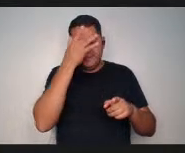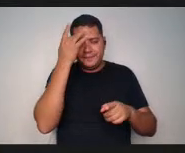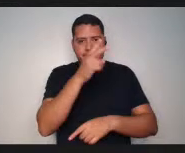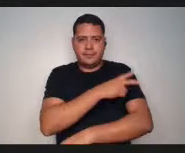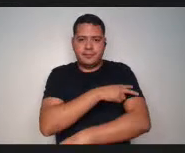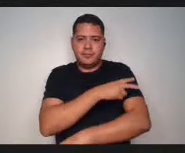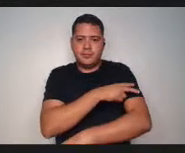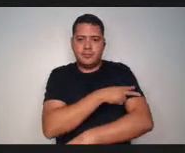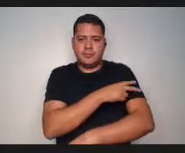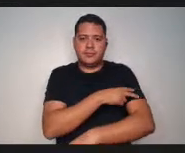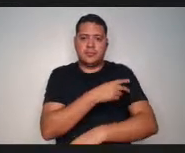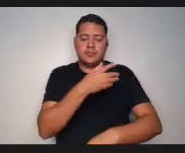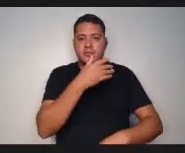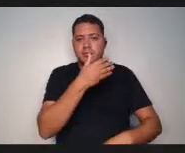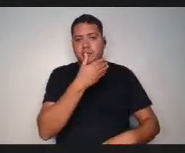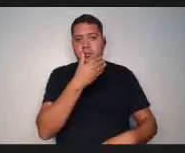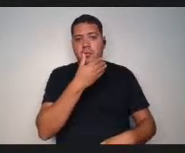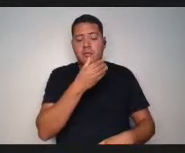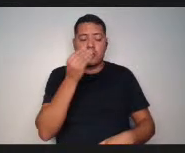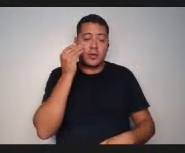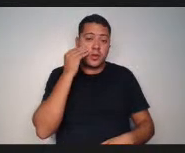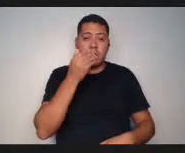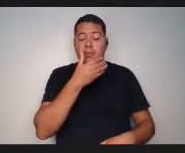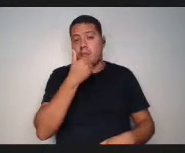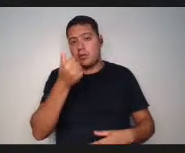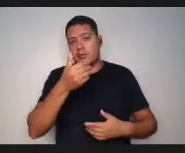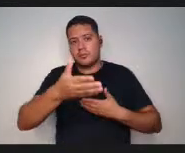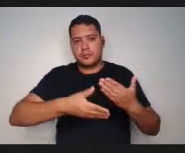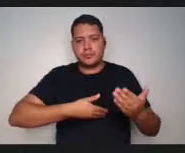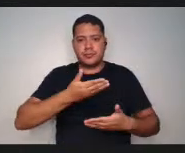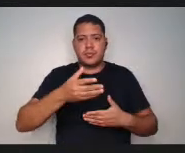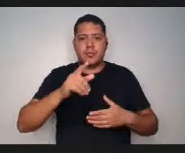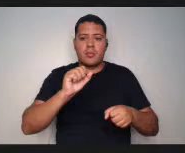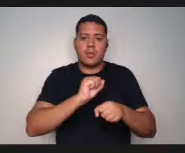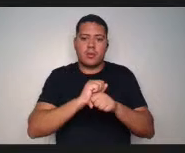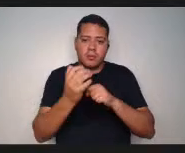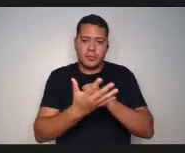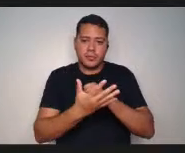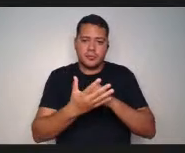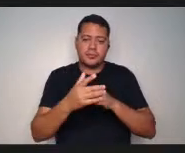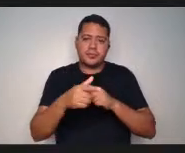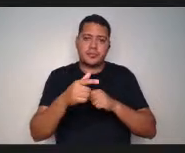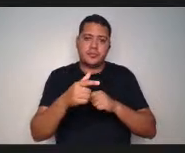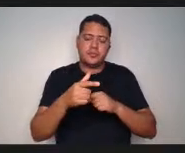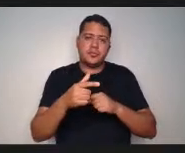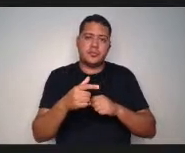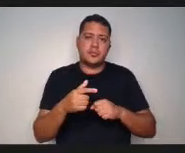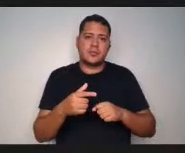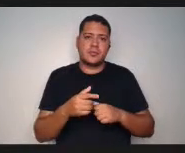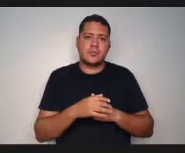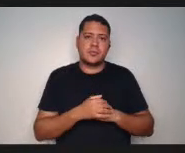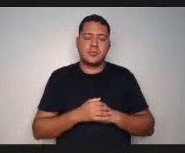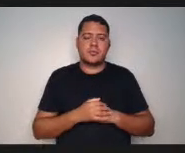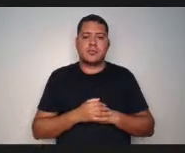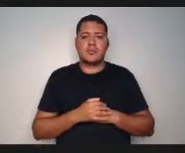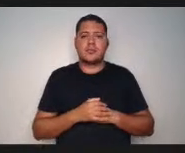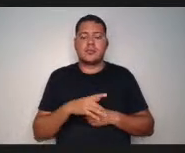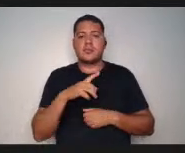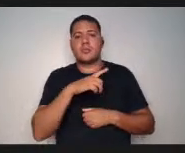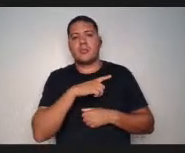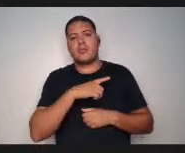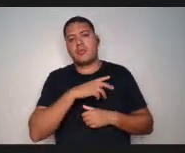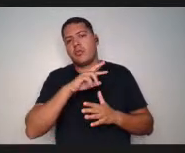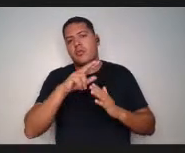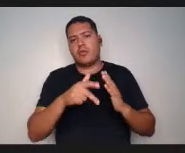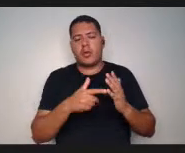During COVID-19, we know of several successful examples of labor unions that